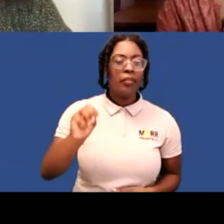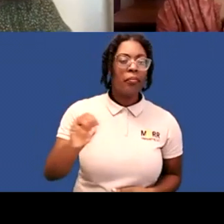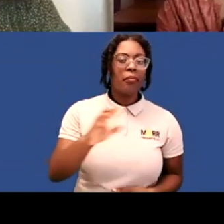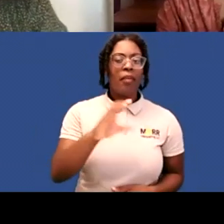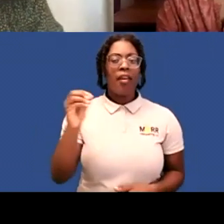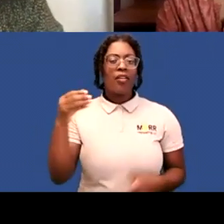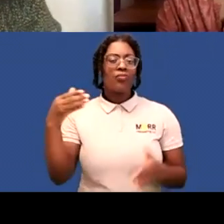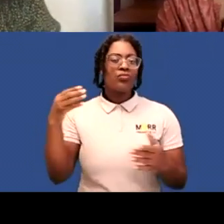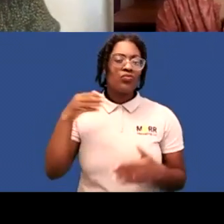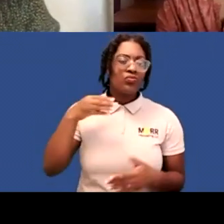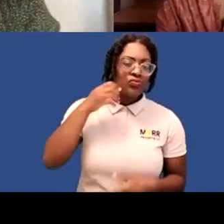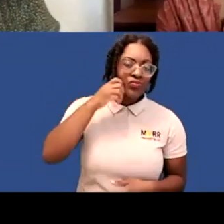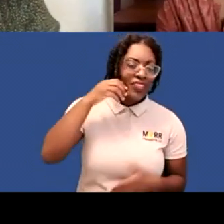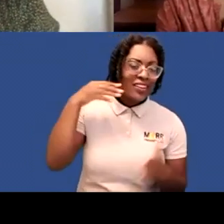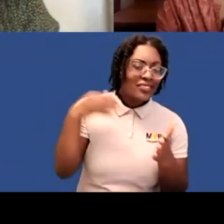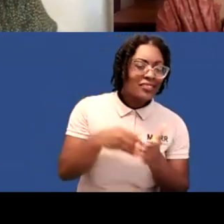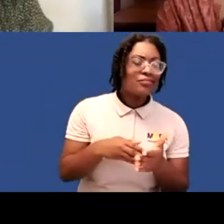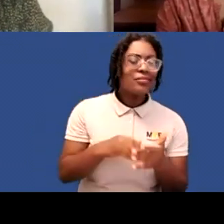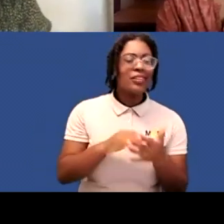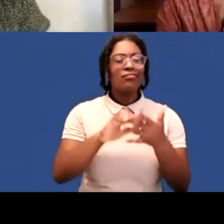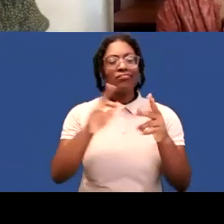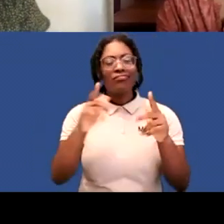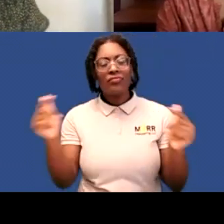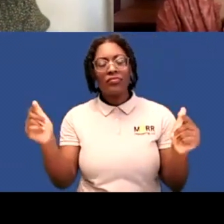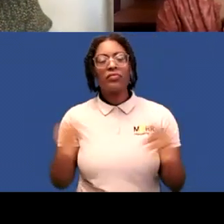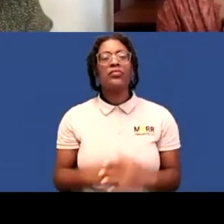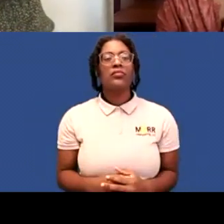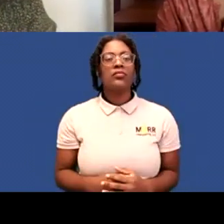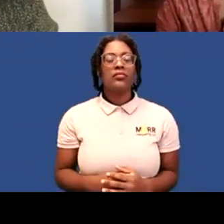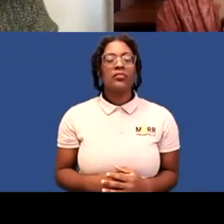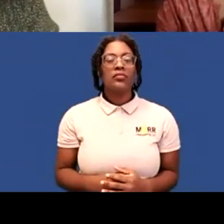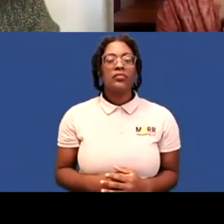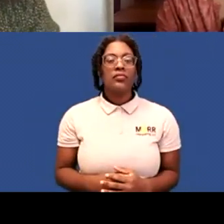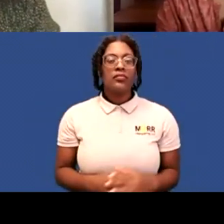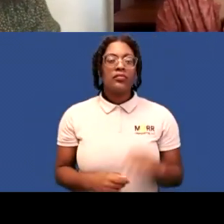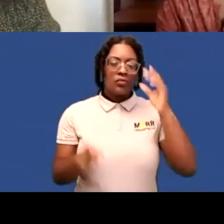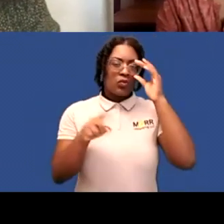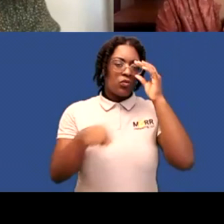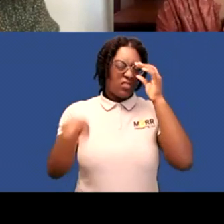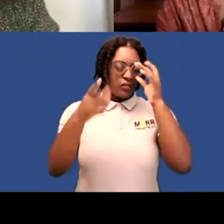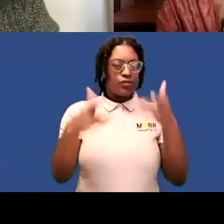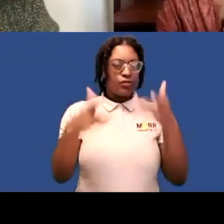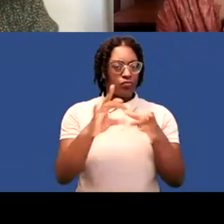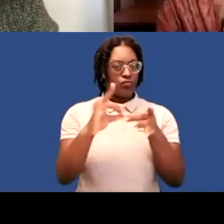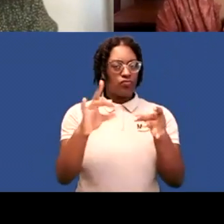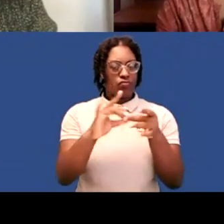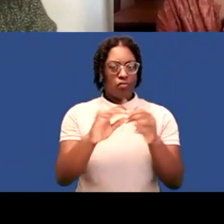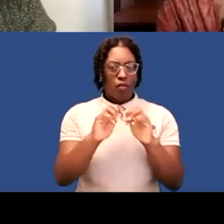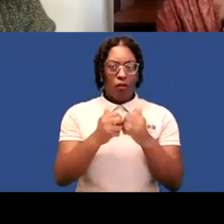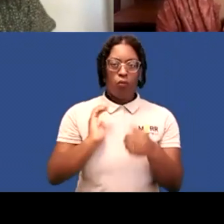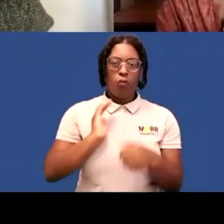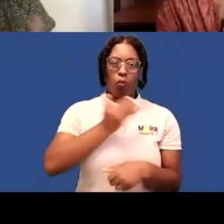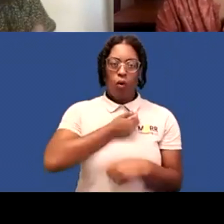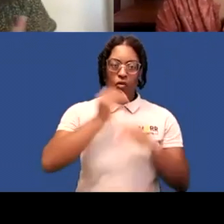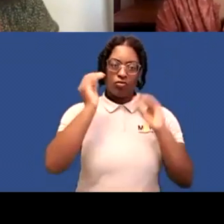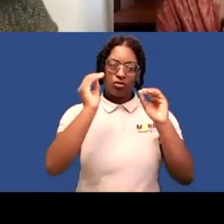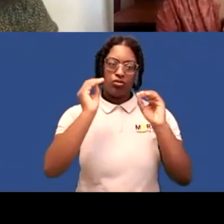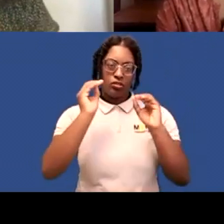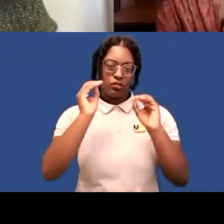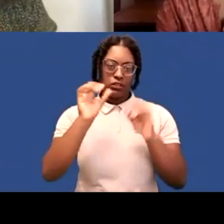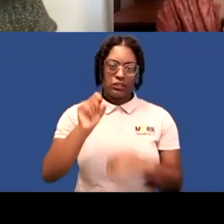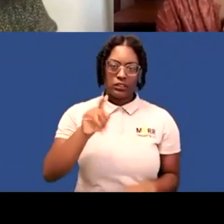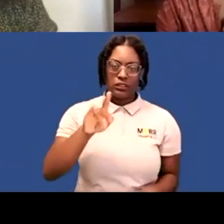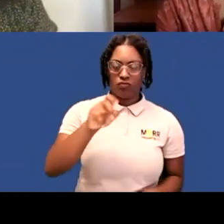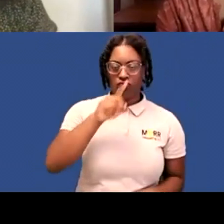you have all shared with us today the importance, but also teach about the powerful resistance to oppression. So I would love to